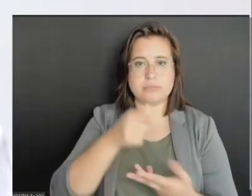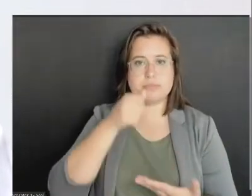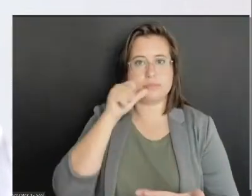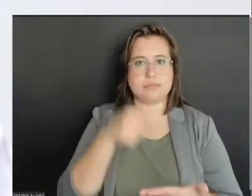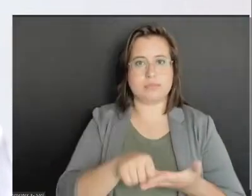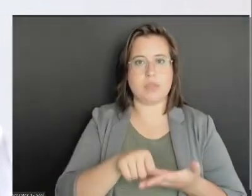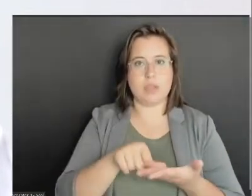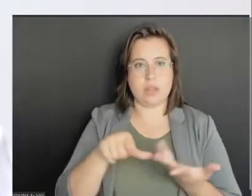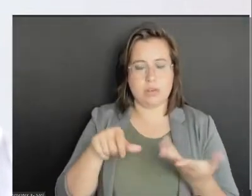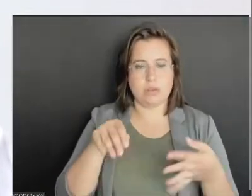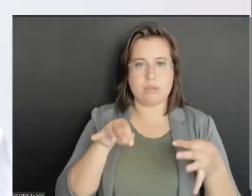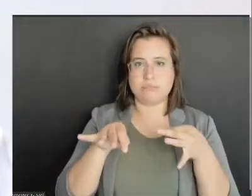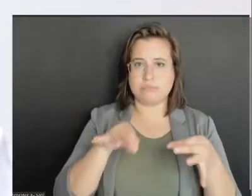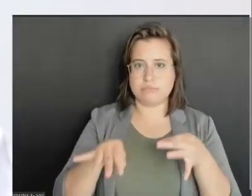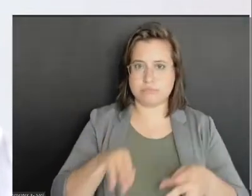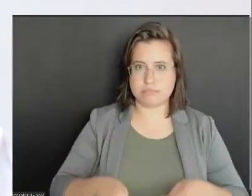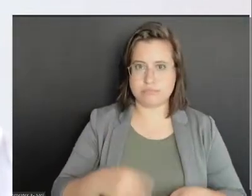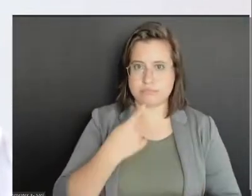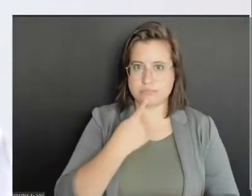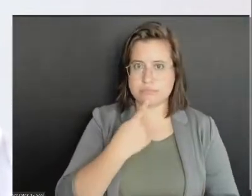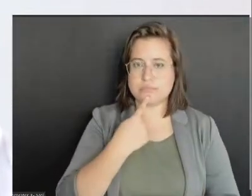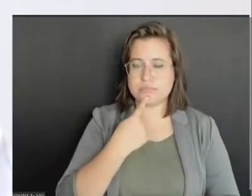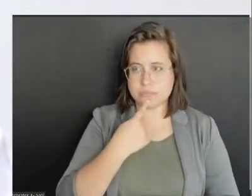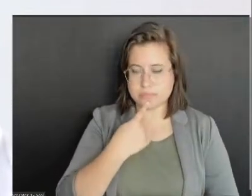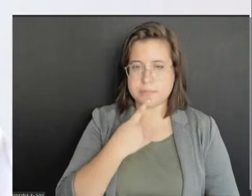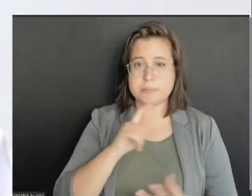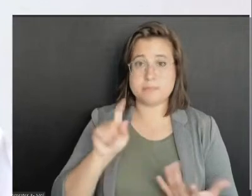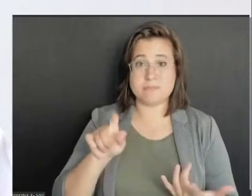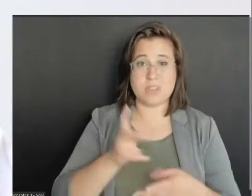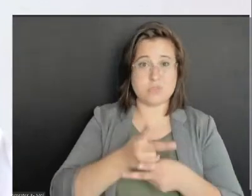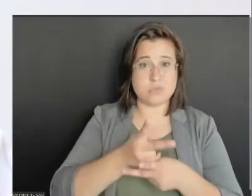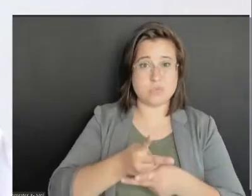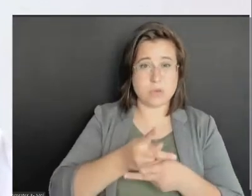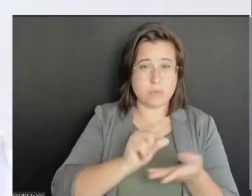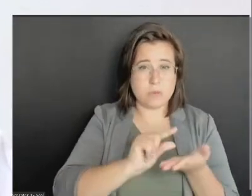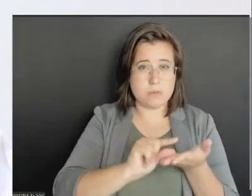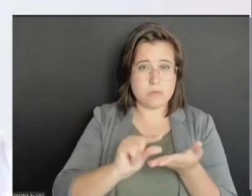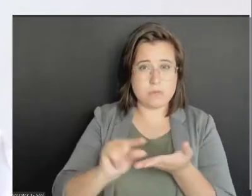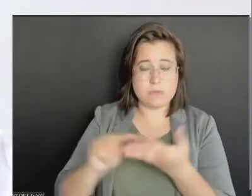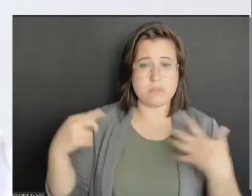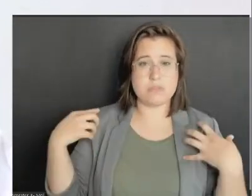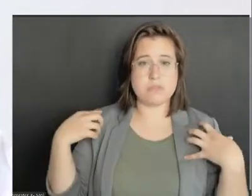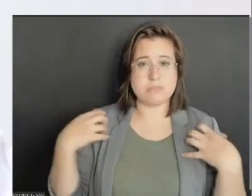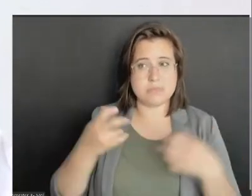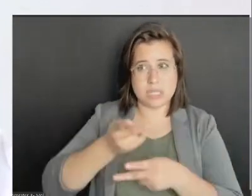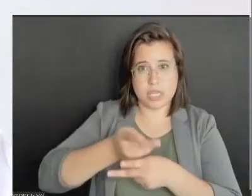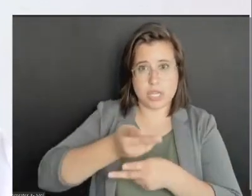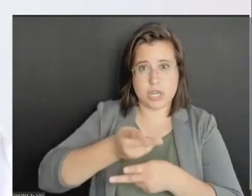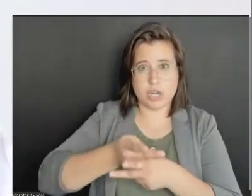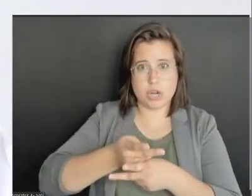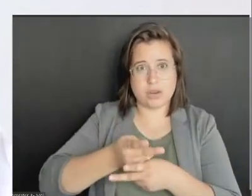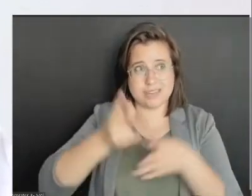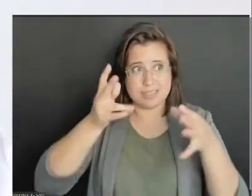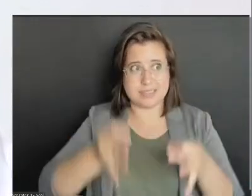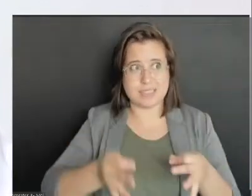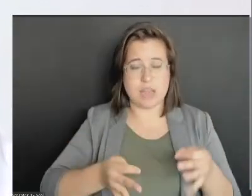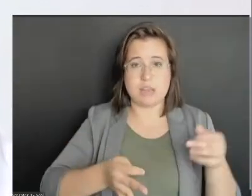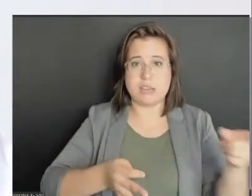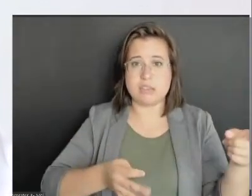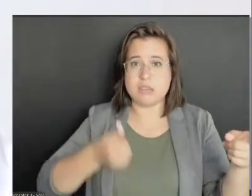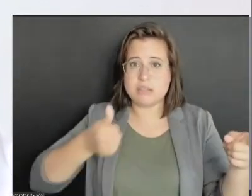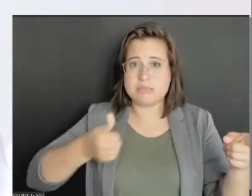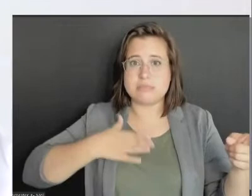they're indicating that they may have to ration care to decide which patients have the best chance to survive when they have